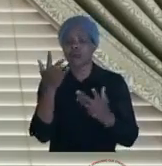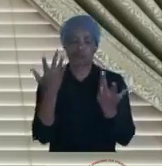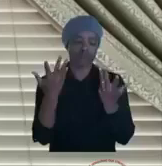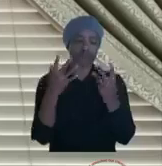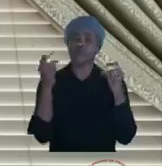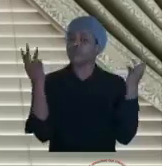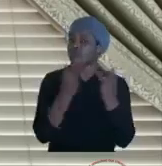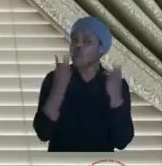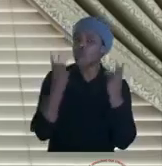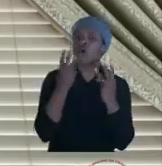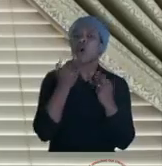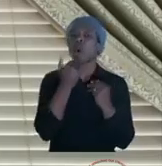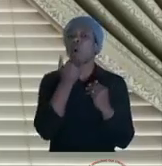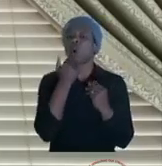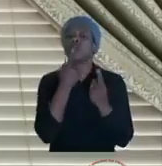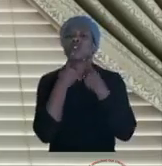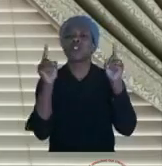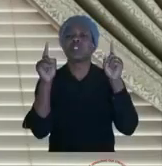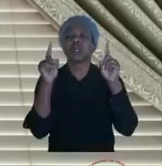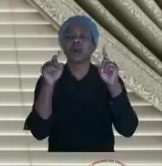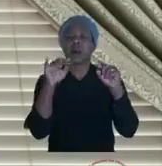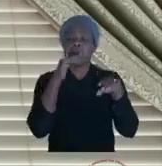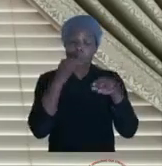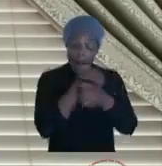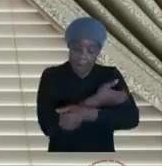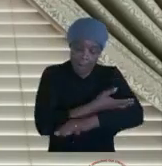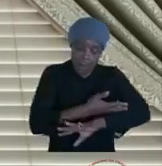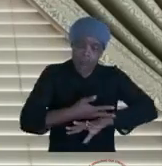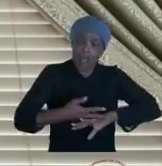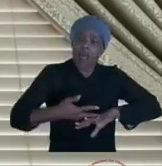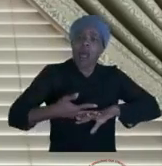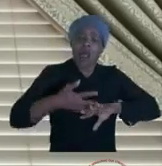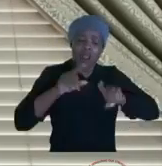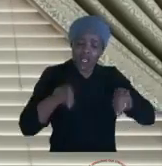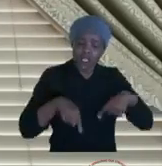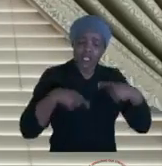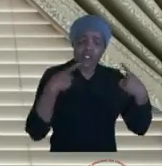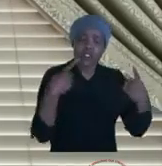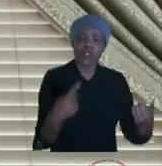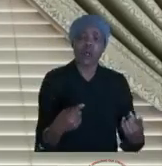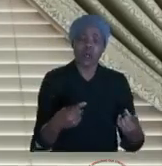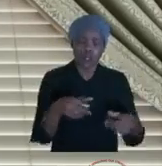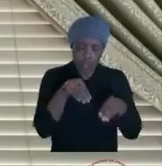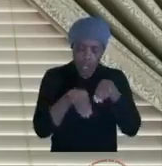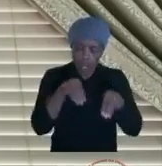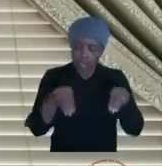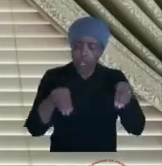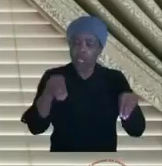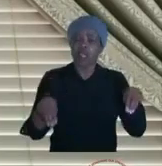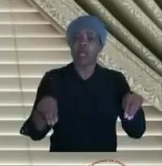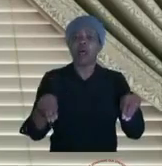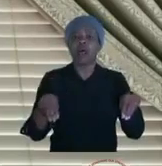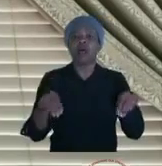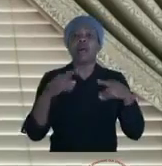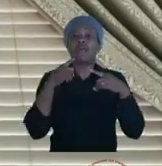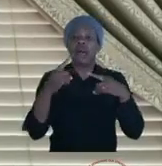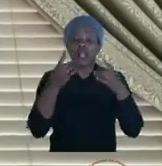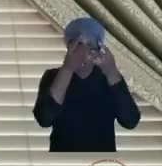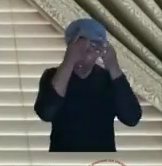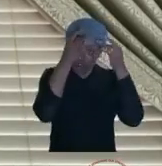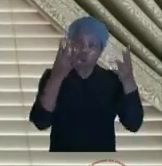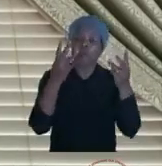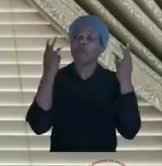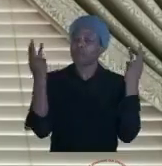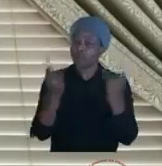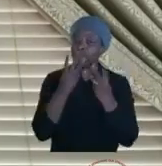Solomon Mahlangu, who said, "My blood will nourish the tree that will bear the fruits of freedom. Tell my people that I love them. They must